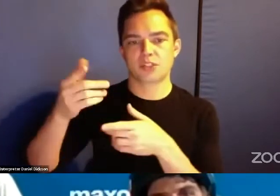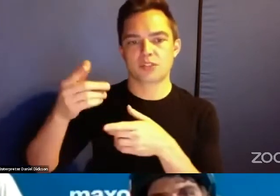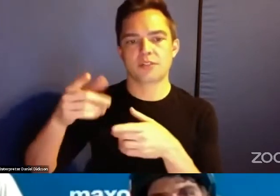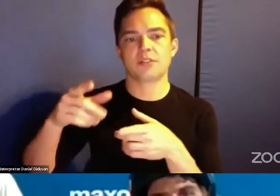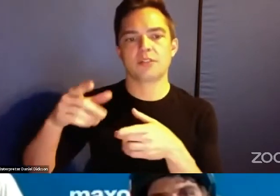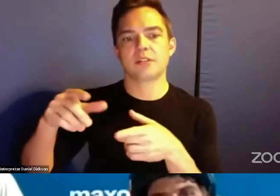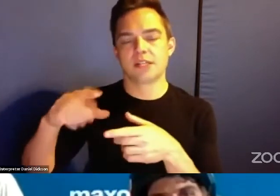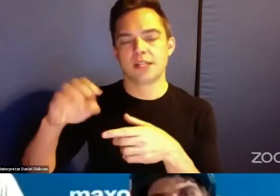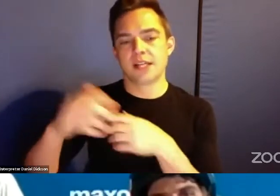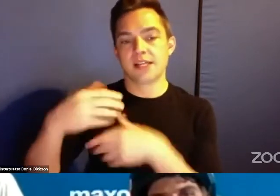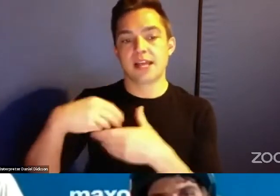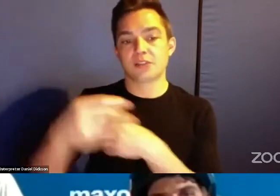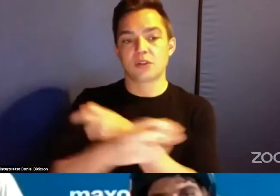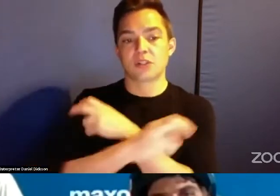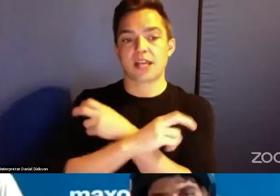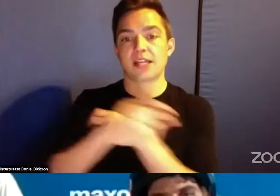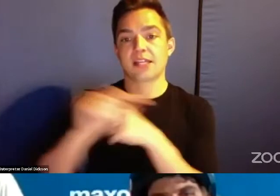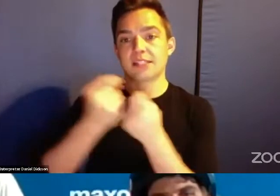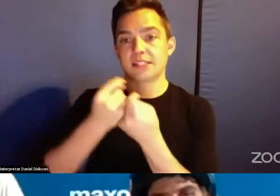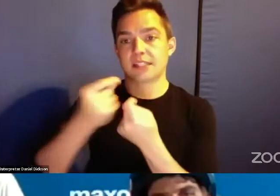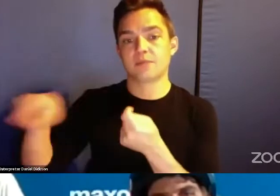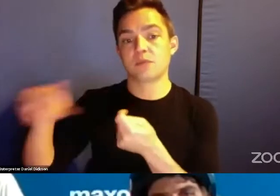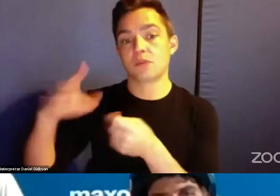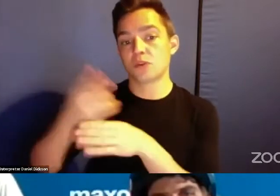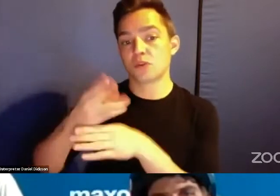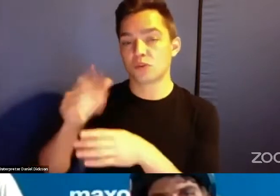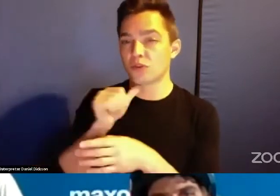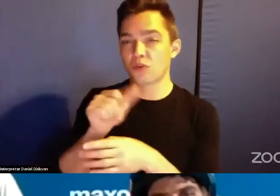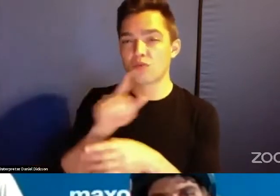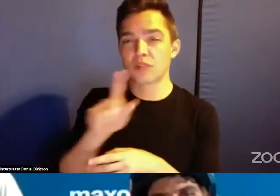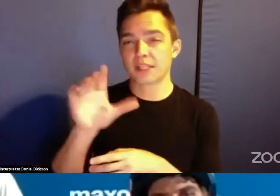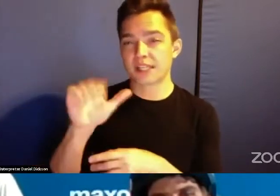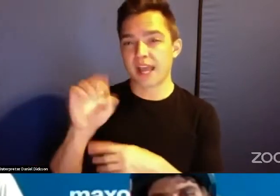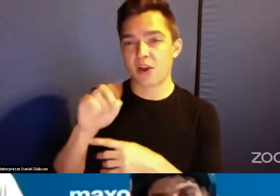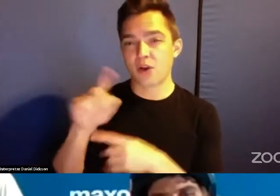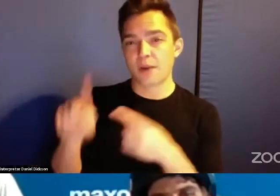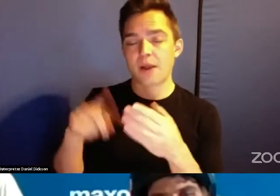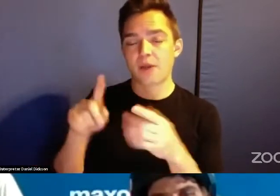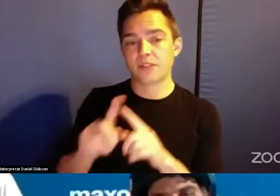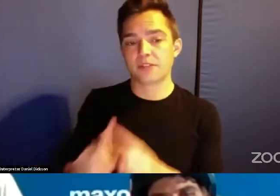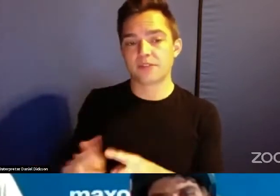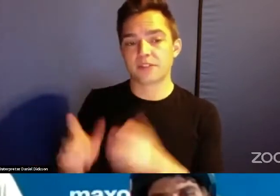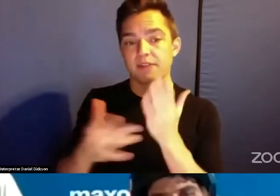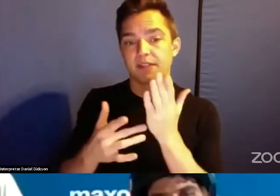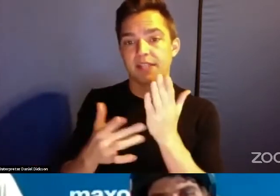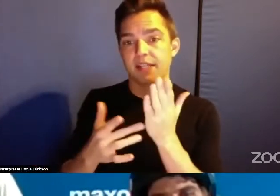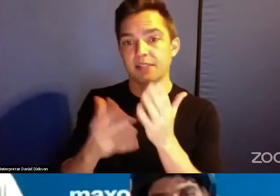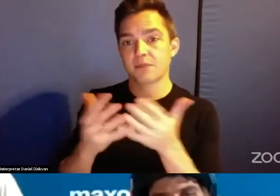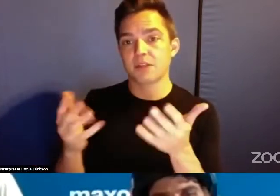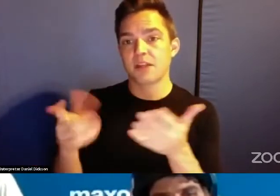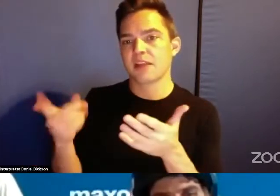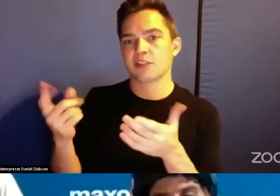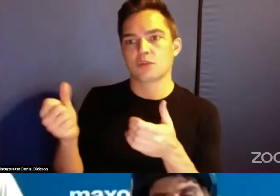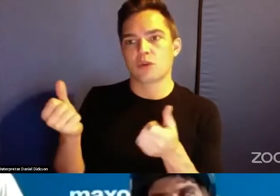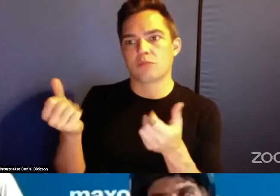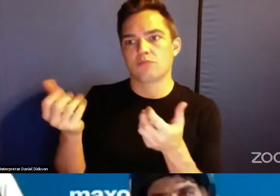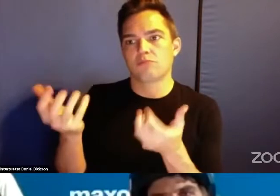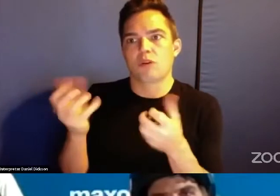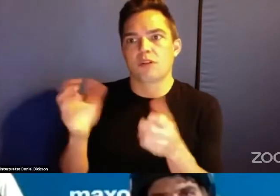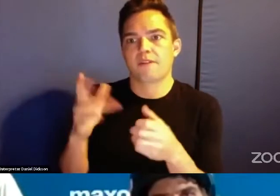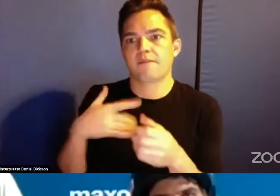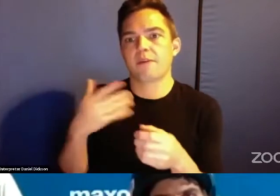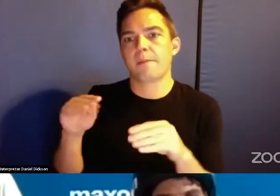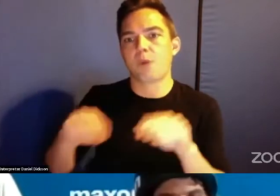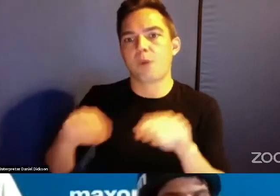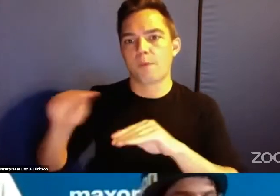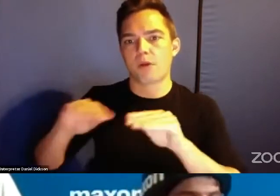don't really care about the differences of the technology. They just want to be mobile, they want to be able to participate in their everyday